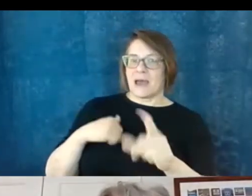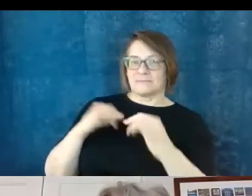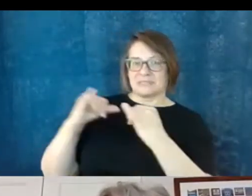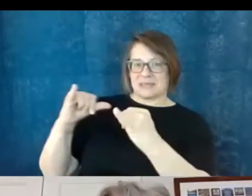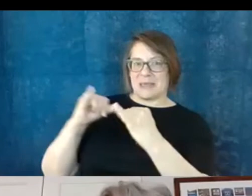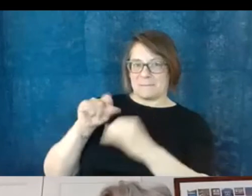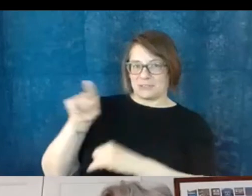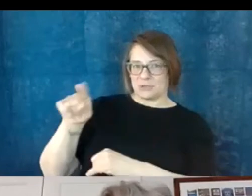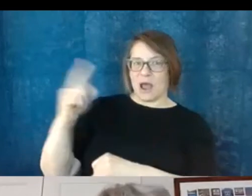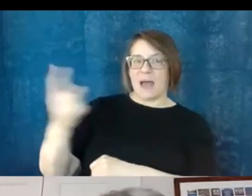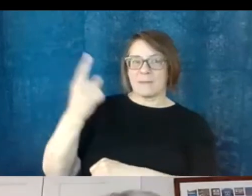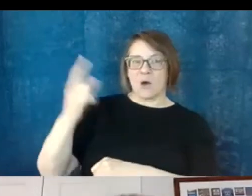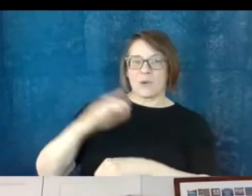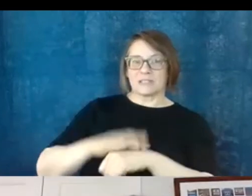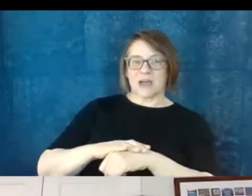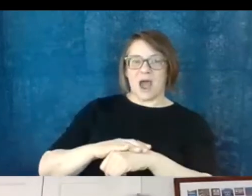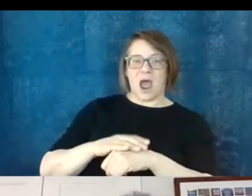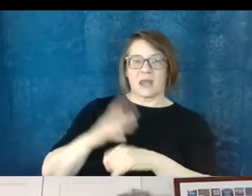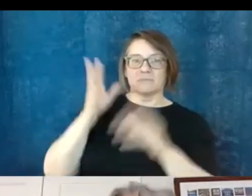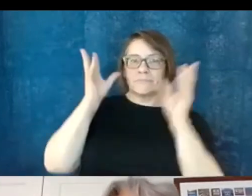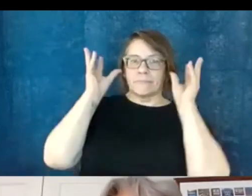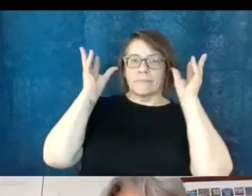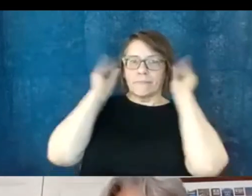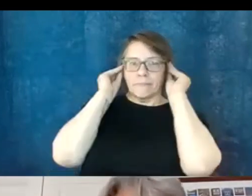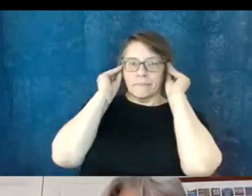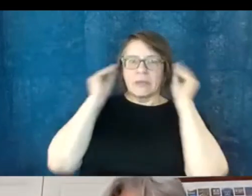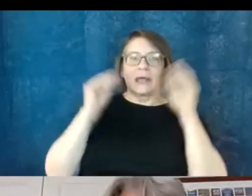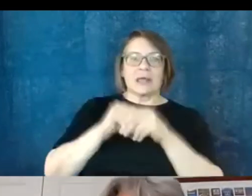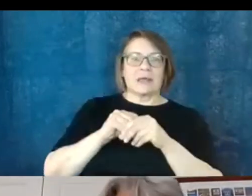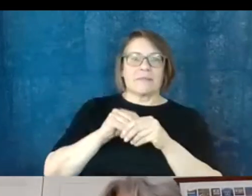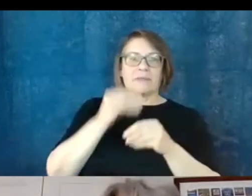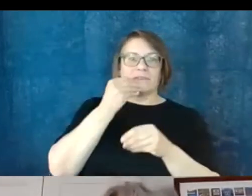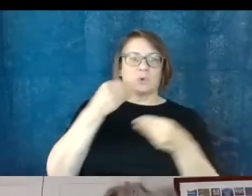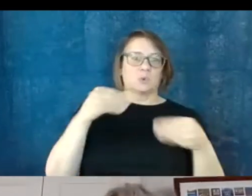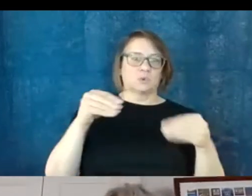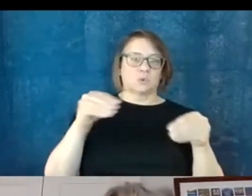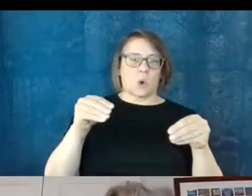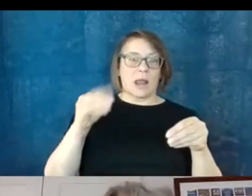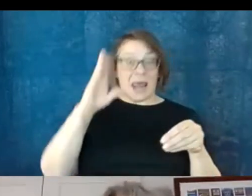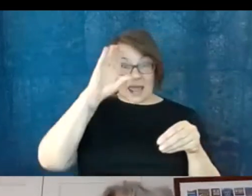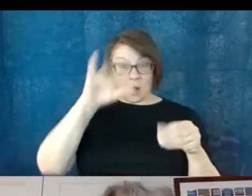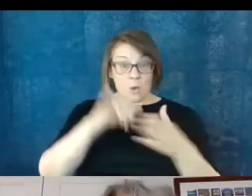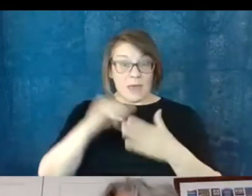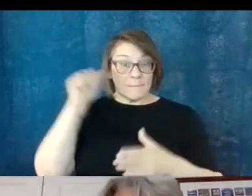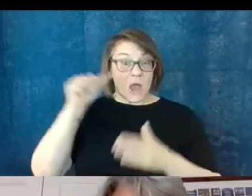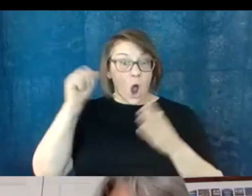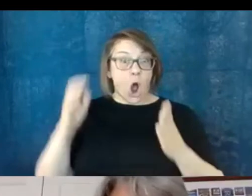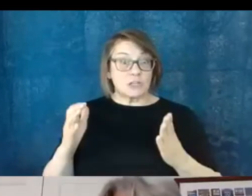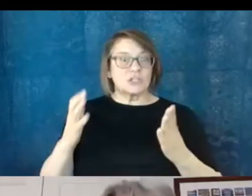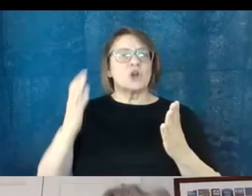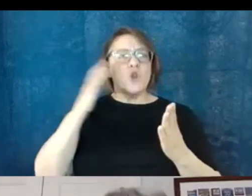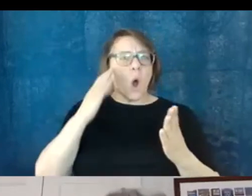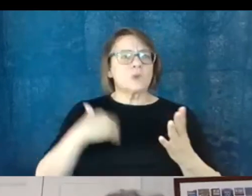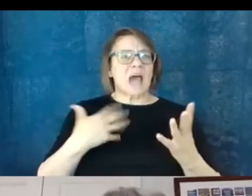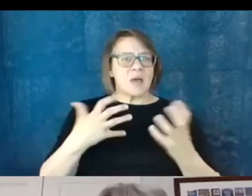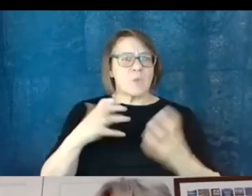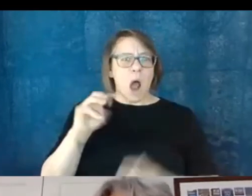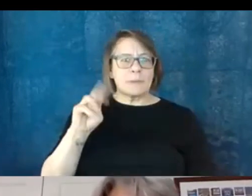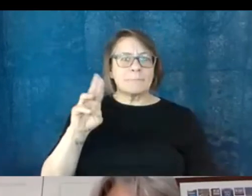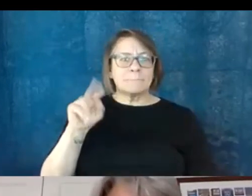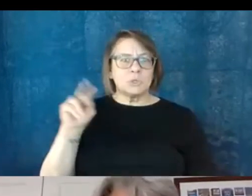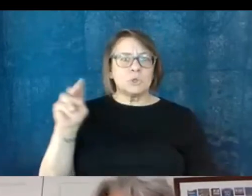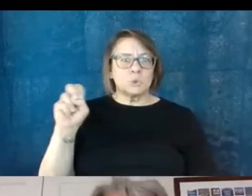always on mute in the grocery store. And I make sure that my audiologist knows that I want a mute channel.